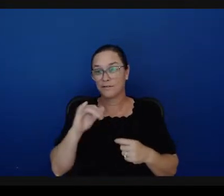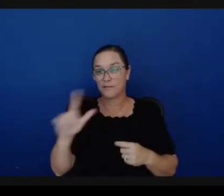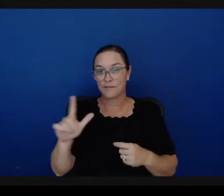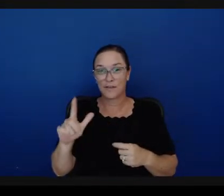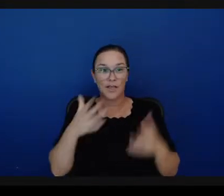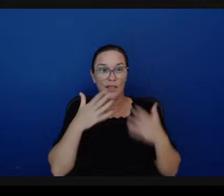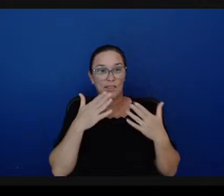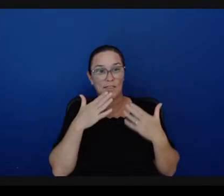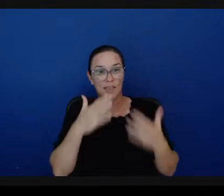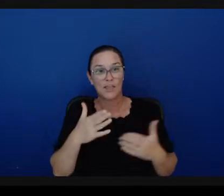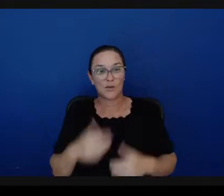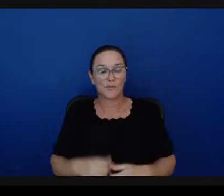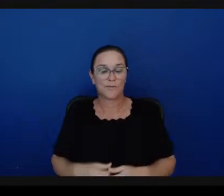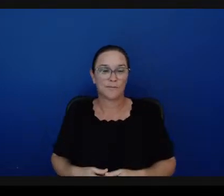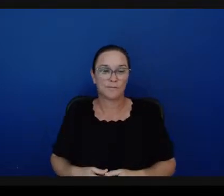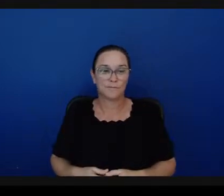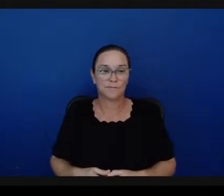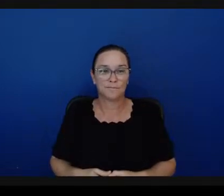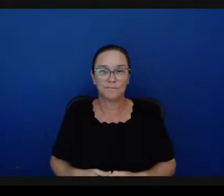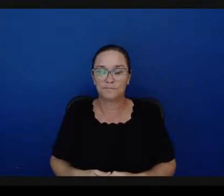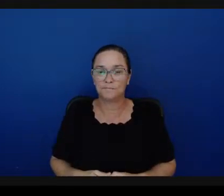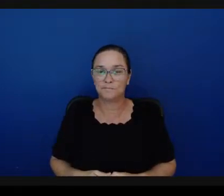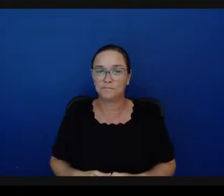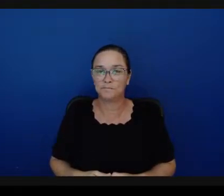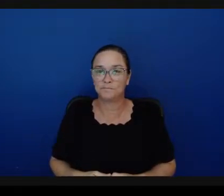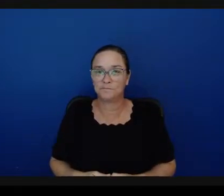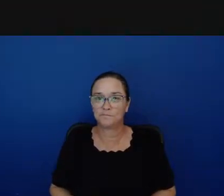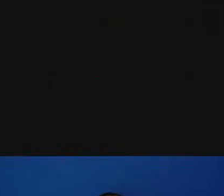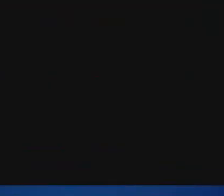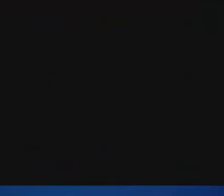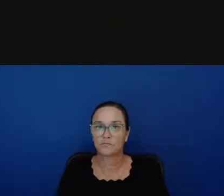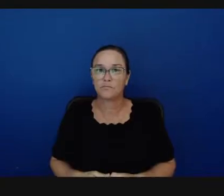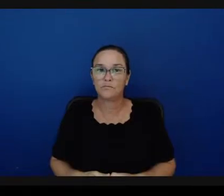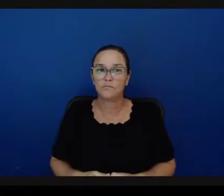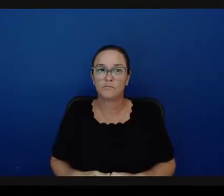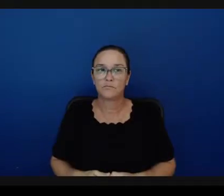us. Absolutely. All right.